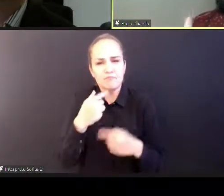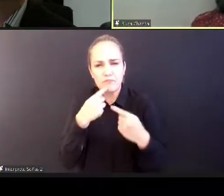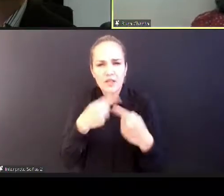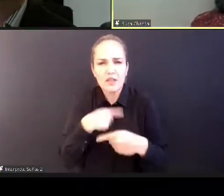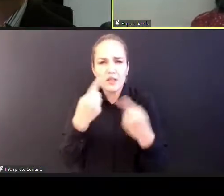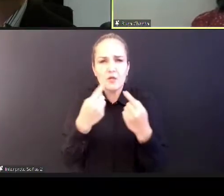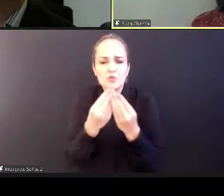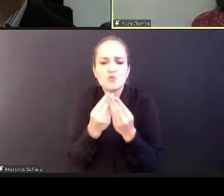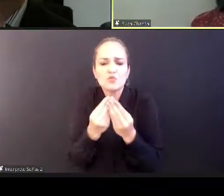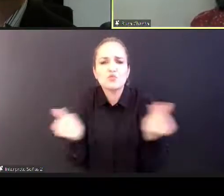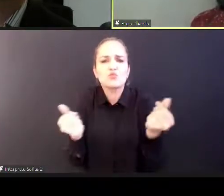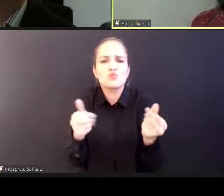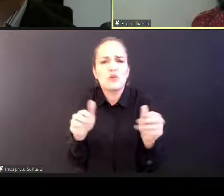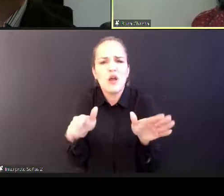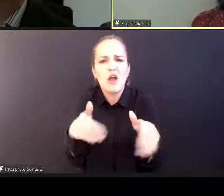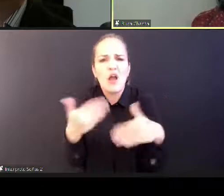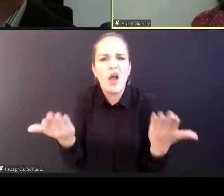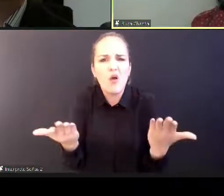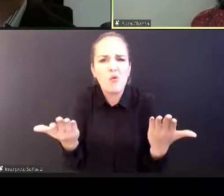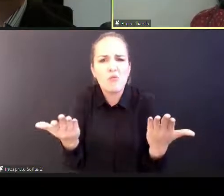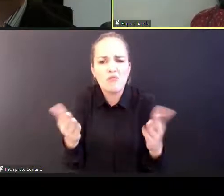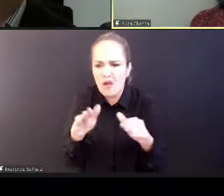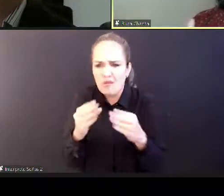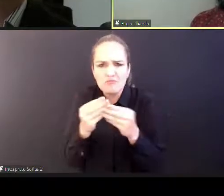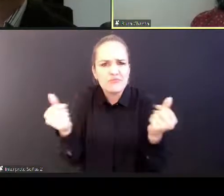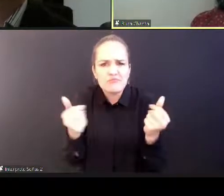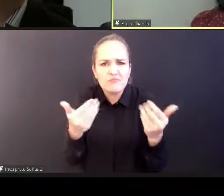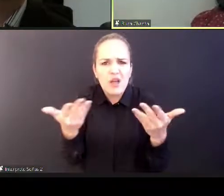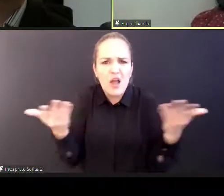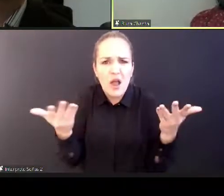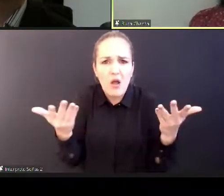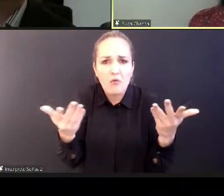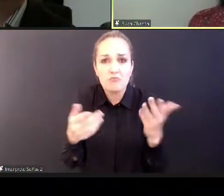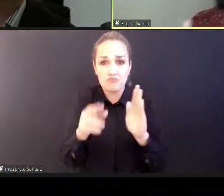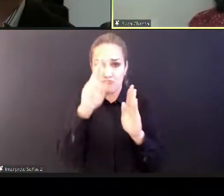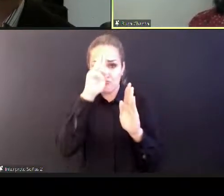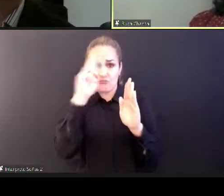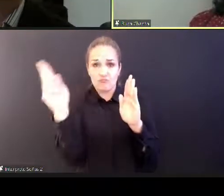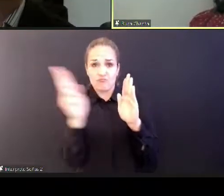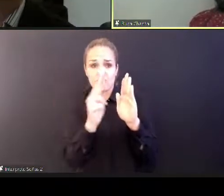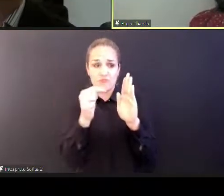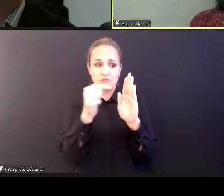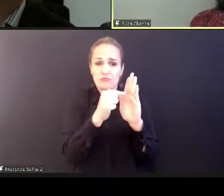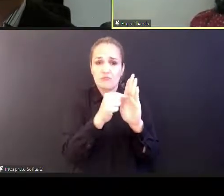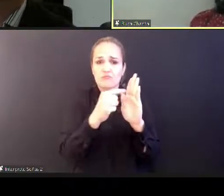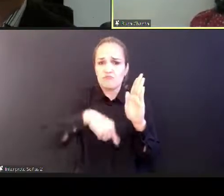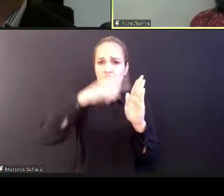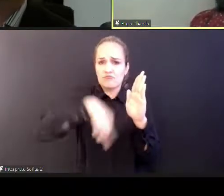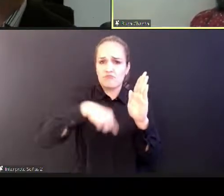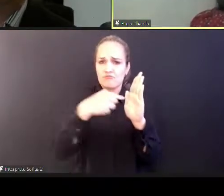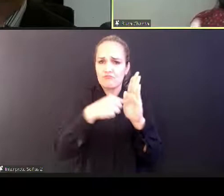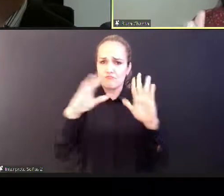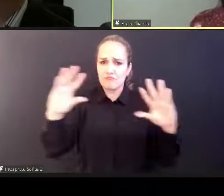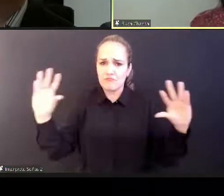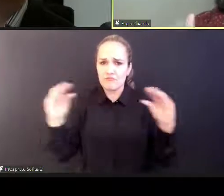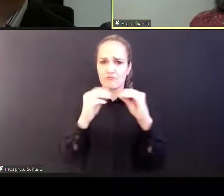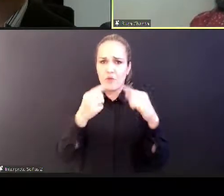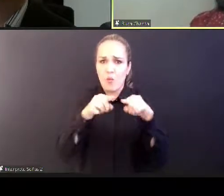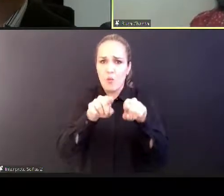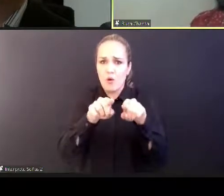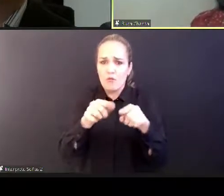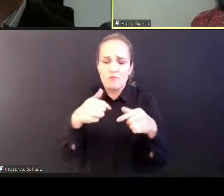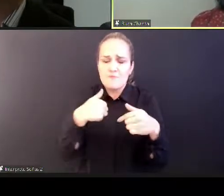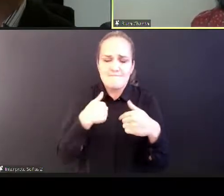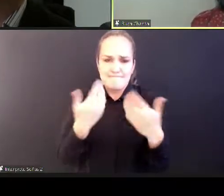mind access by small businesses in trade. They have to look at ease of data flows. I think we need